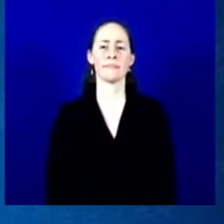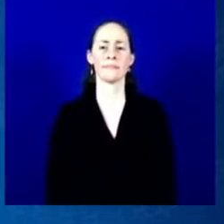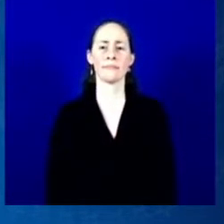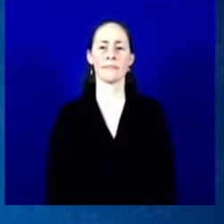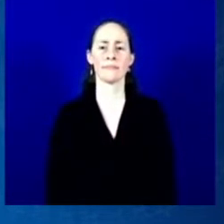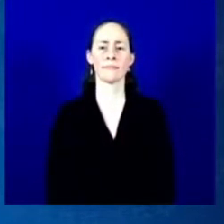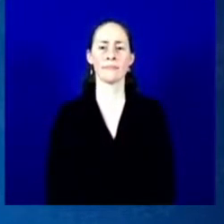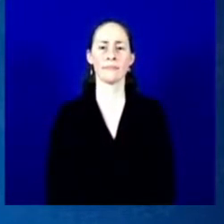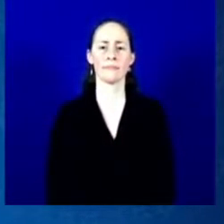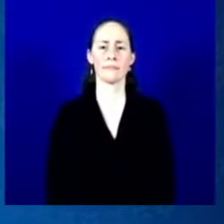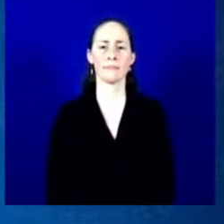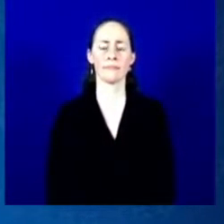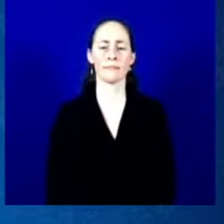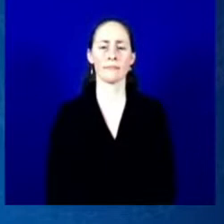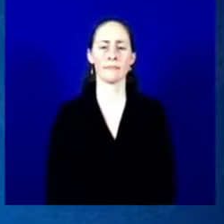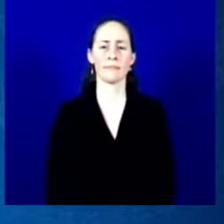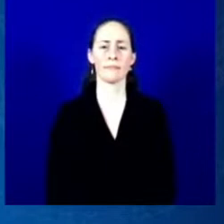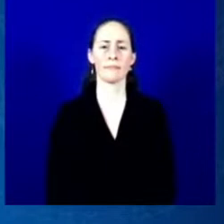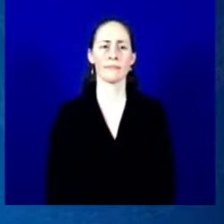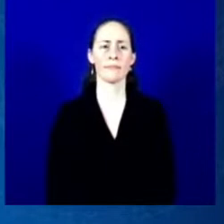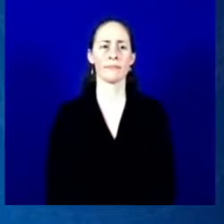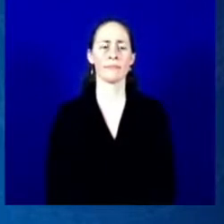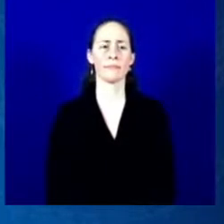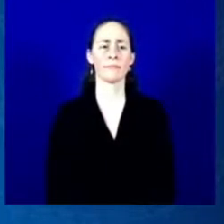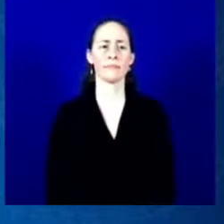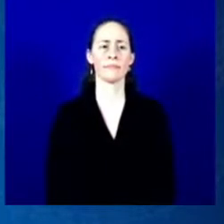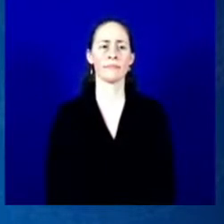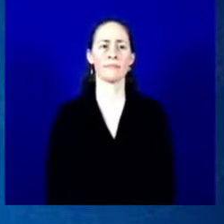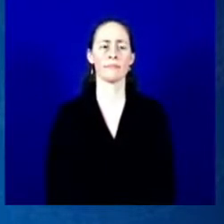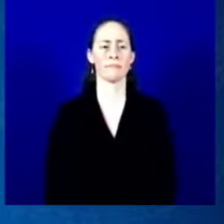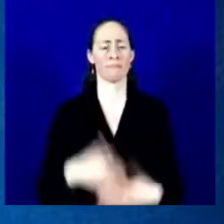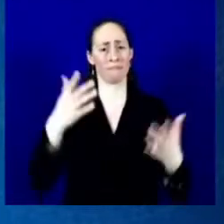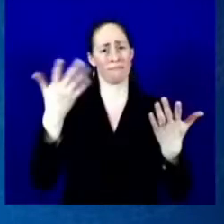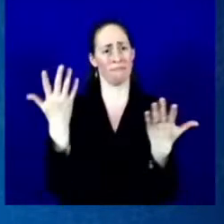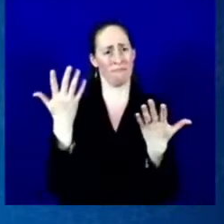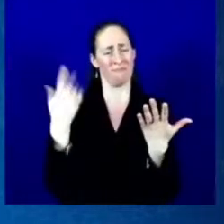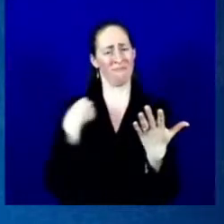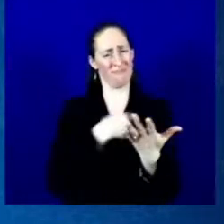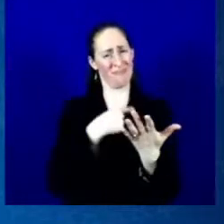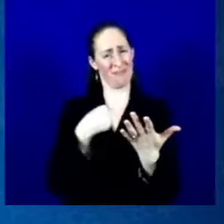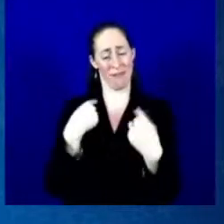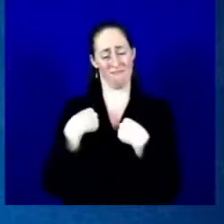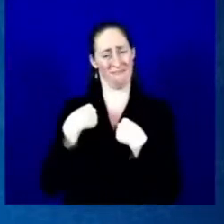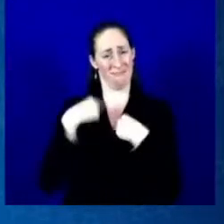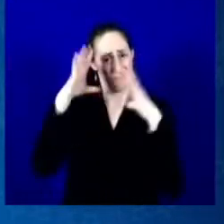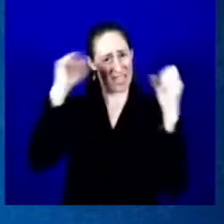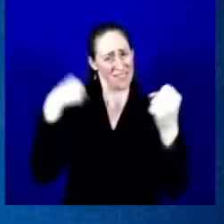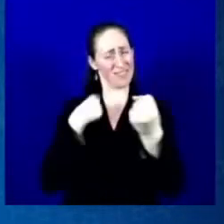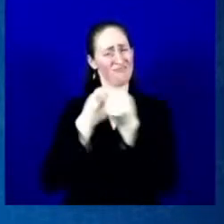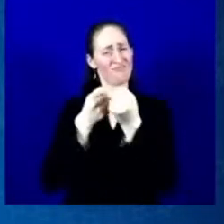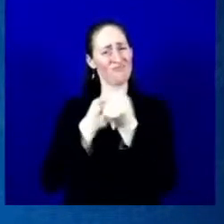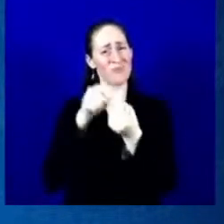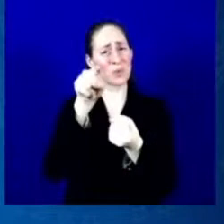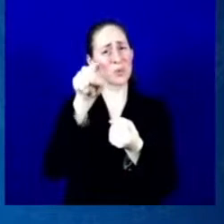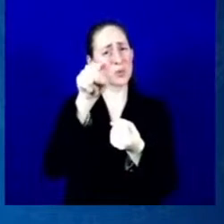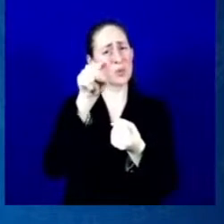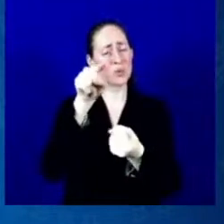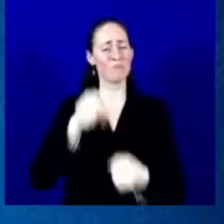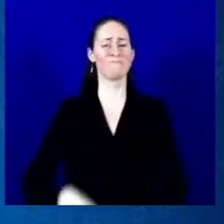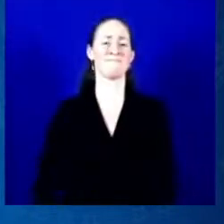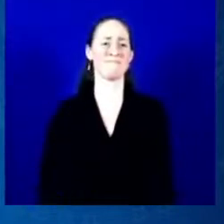back. Another thing, let's authorize the Violence Against Women Act, which has been law for 27 years.